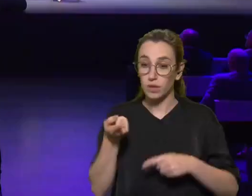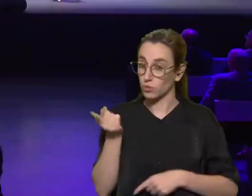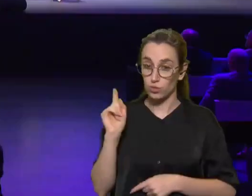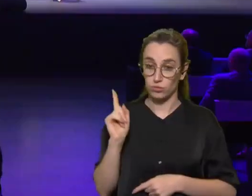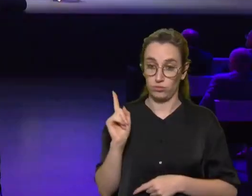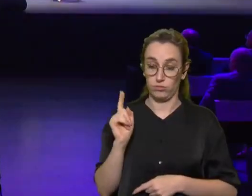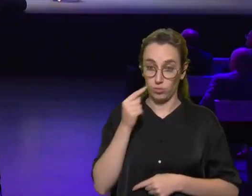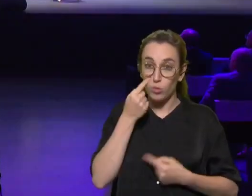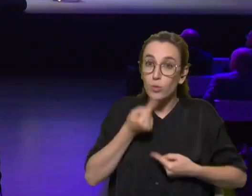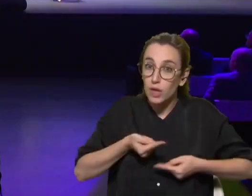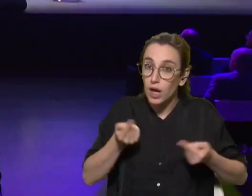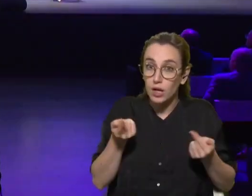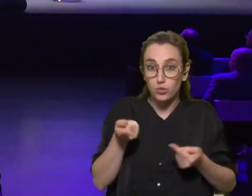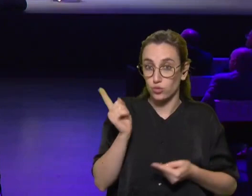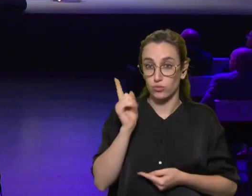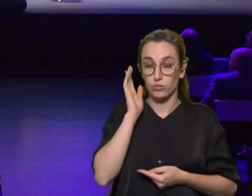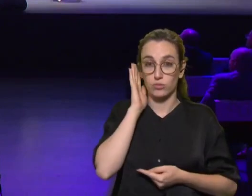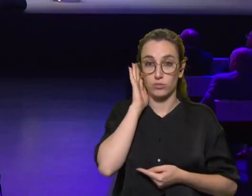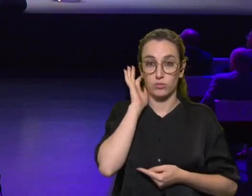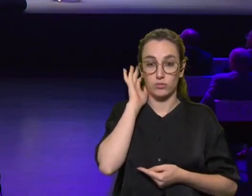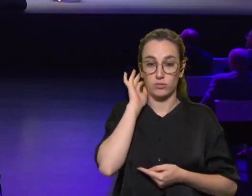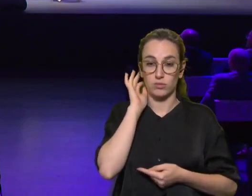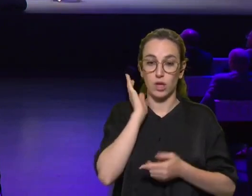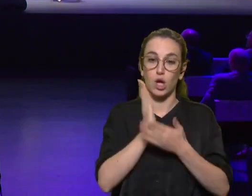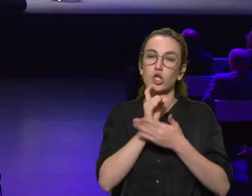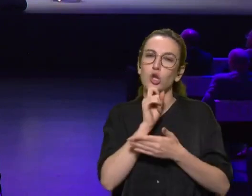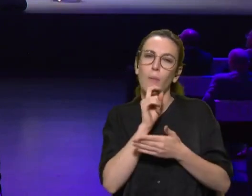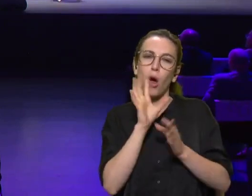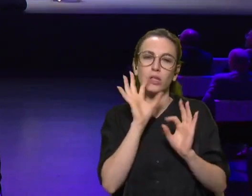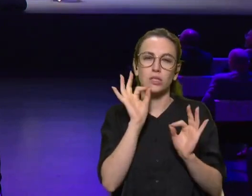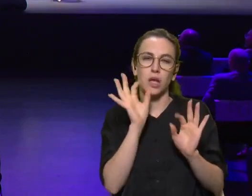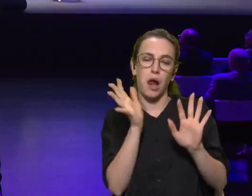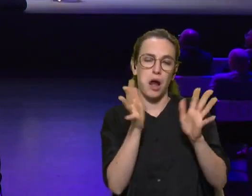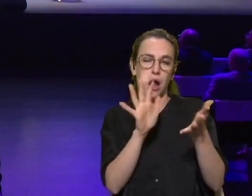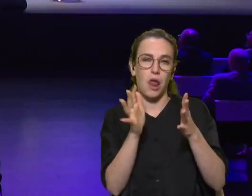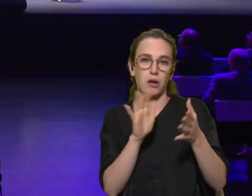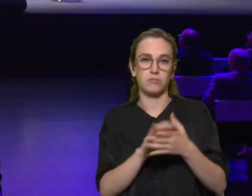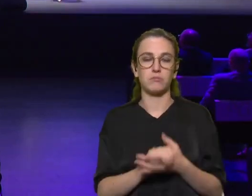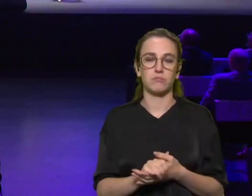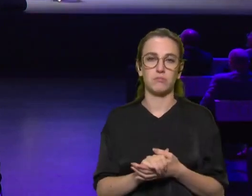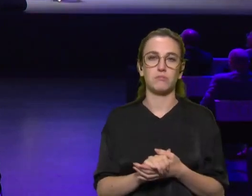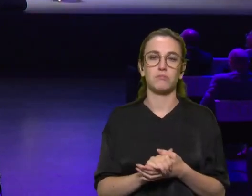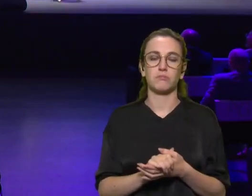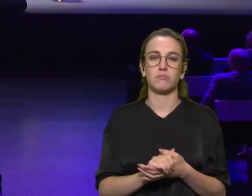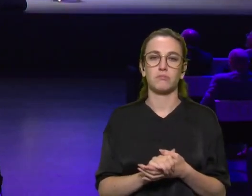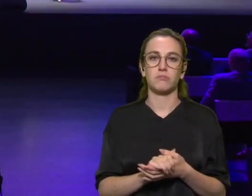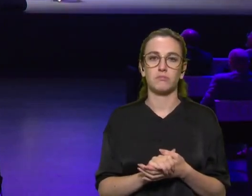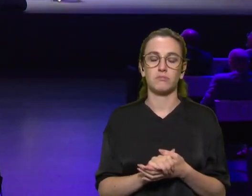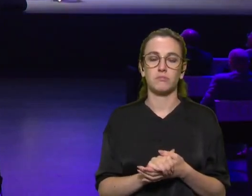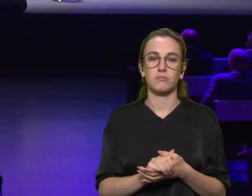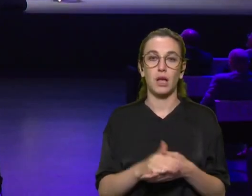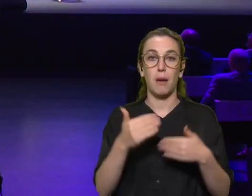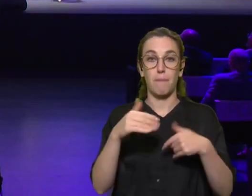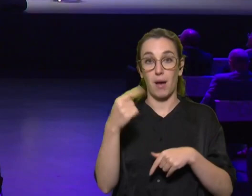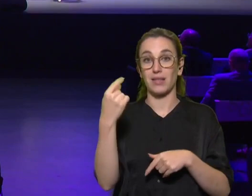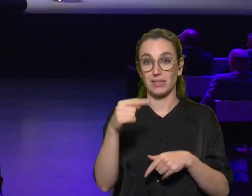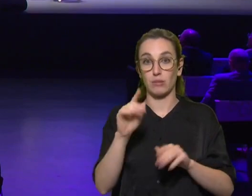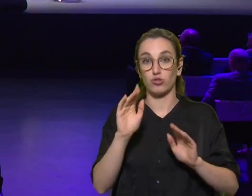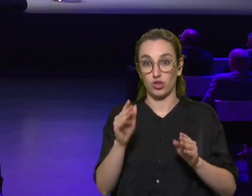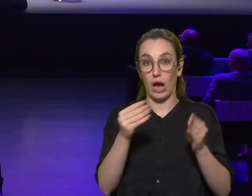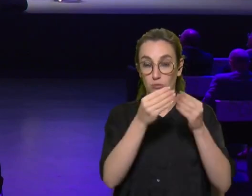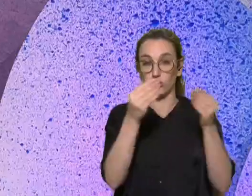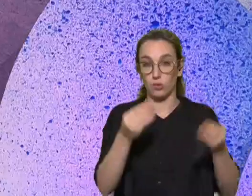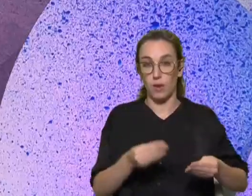We can't because it's not public yet. And so we have to be careful about what we say. And so we have